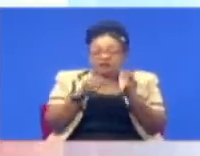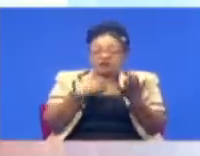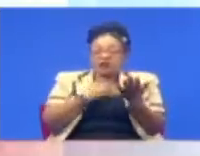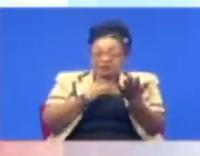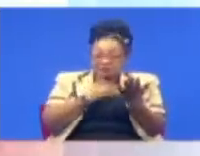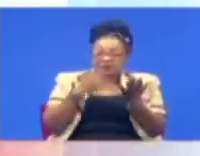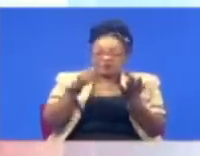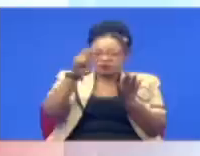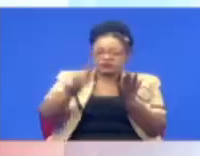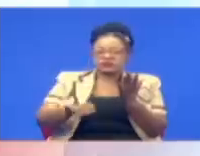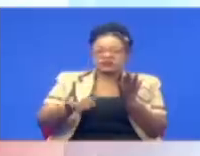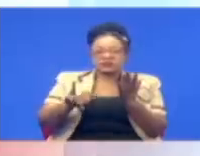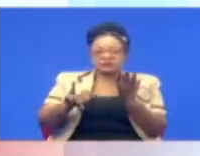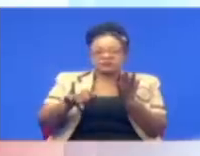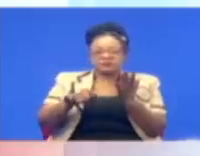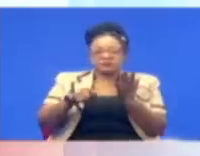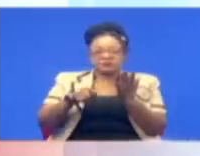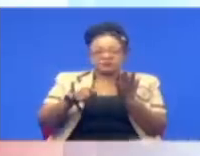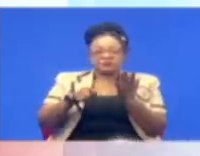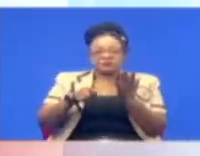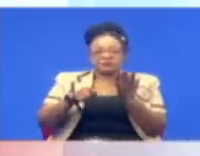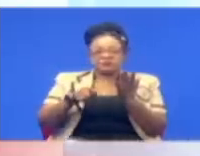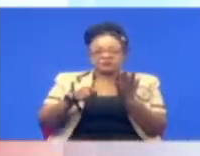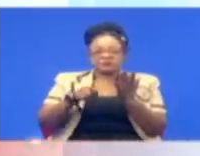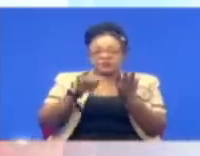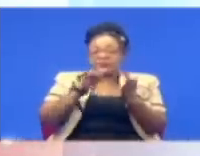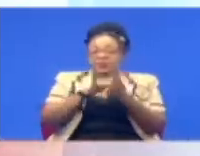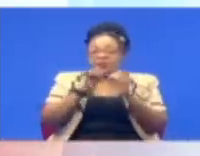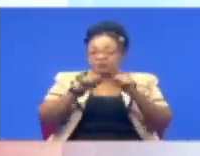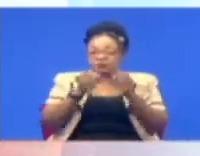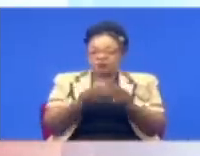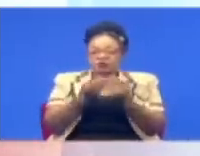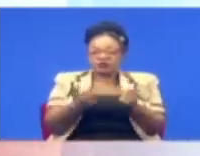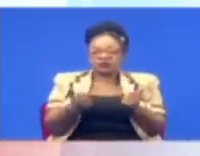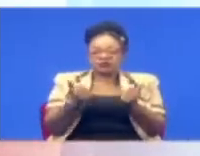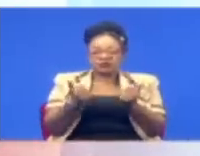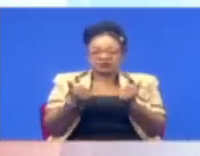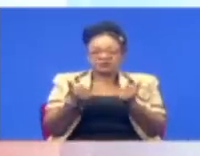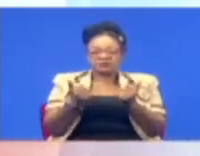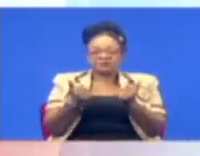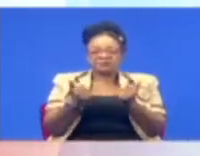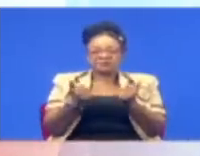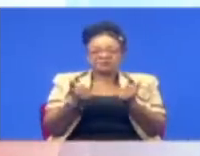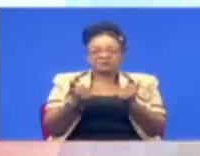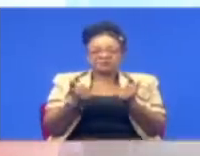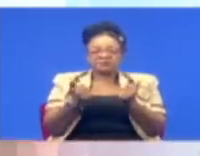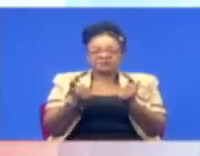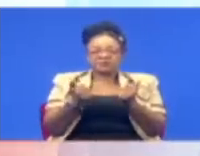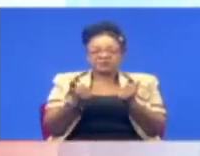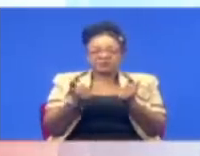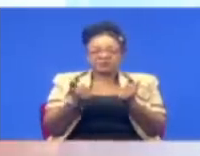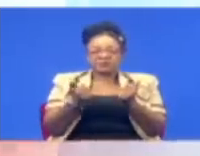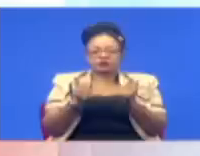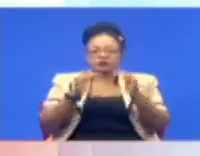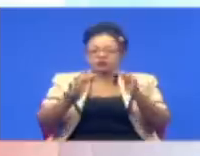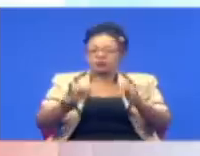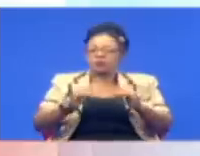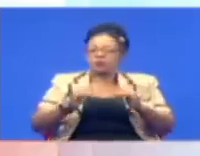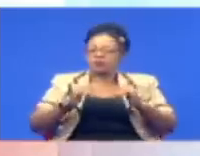the judiciary that you will address so that you can take the judiciary to the next